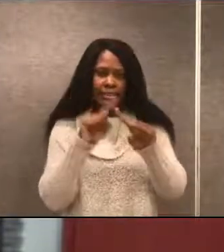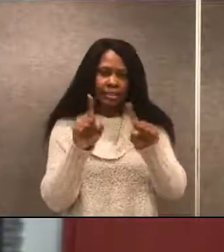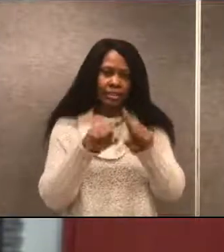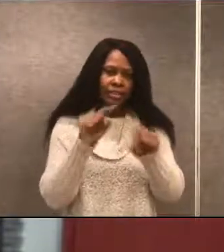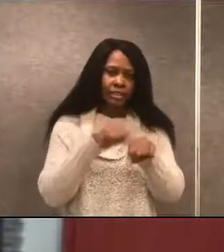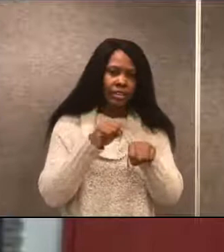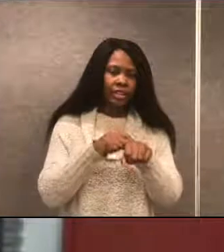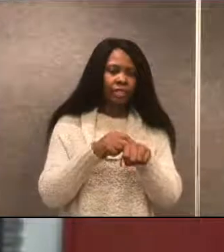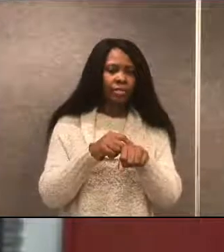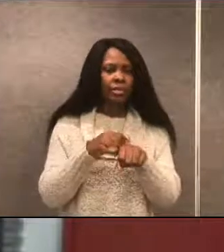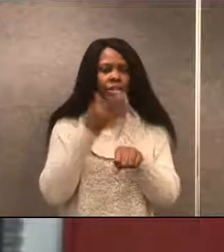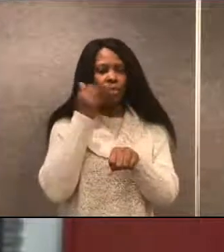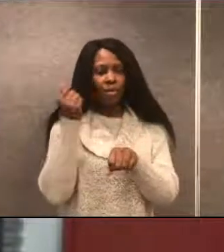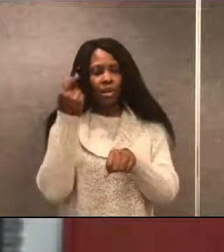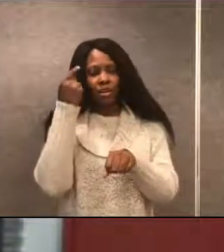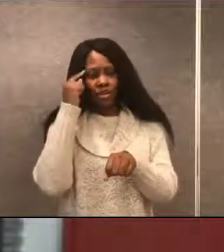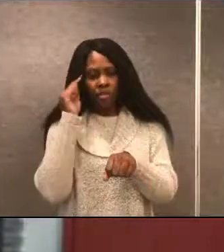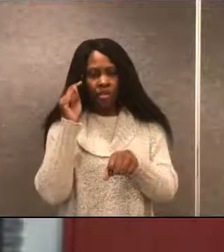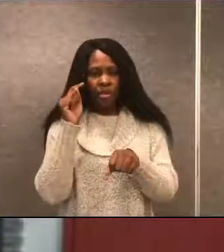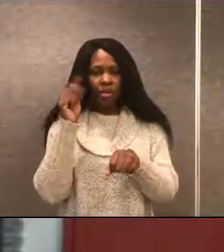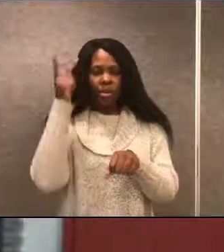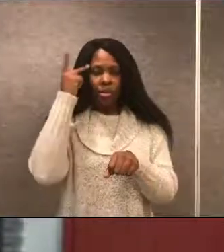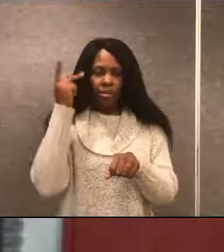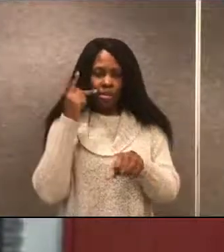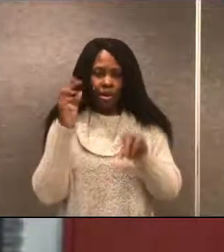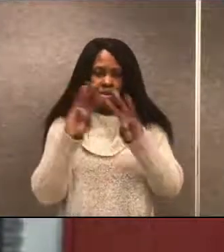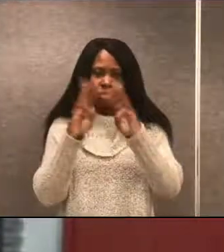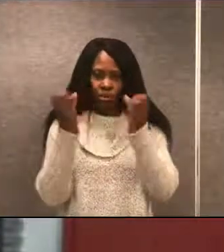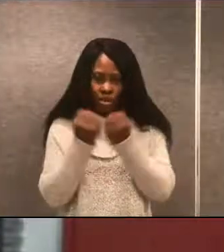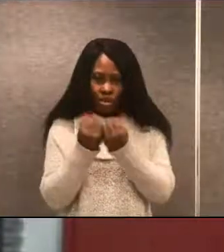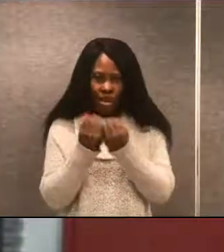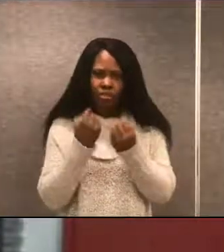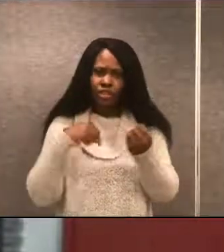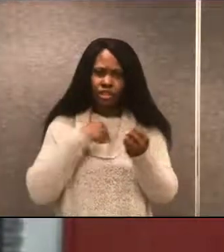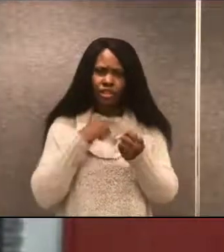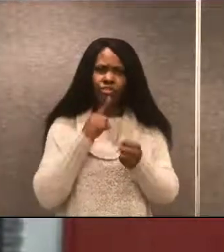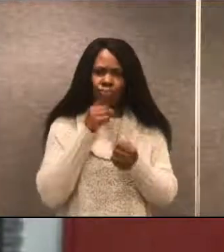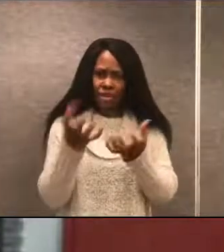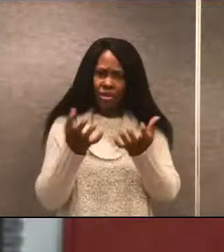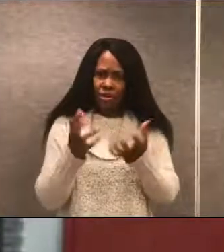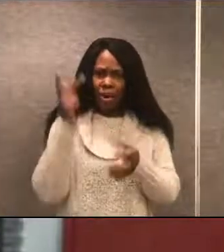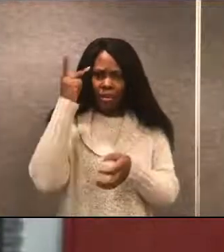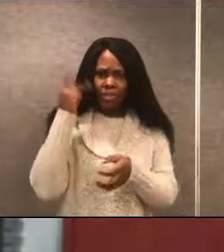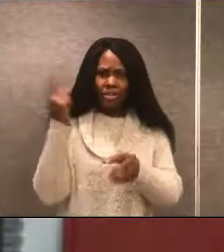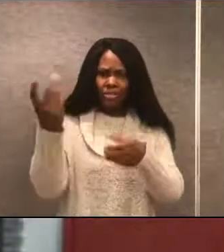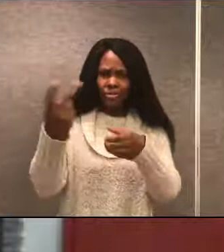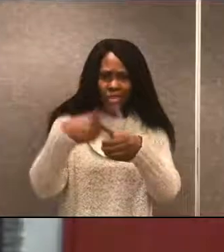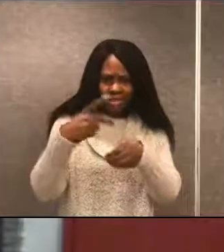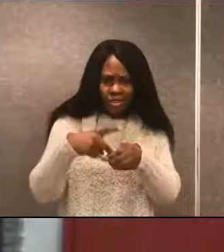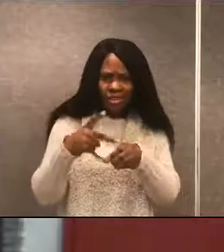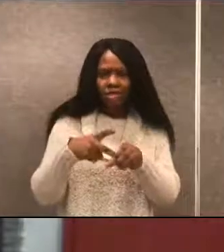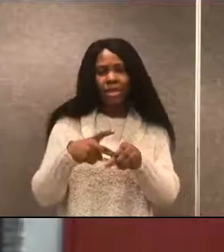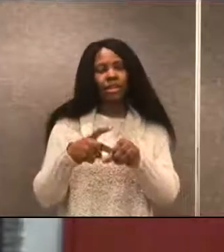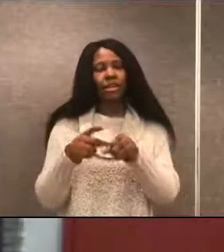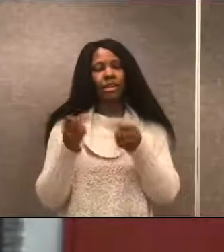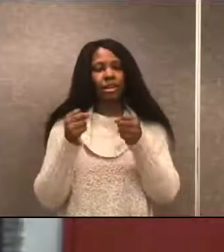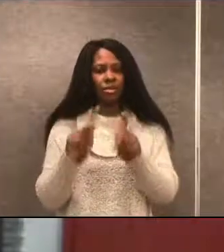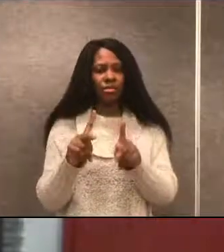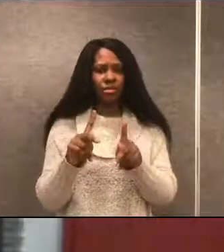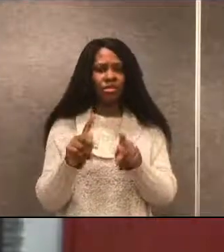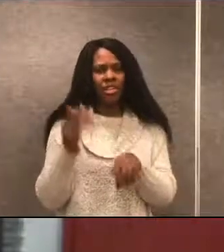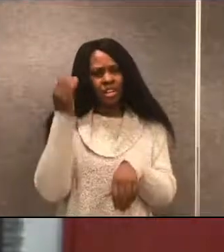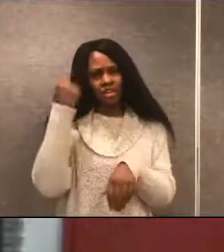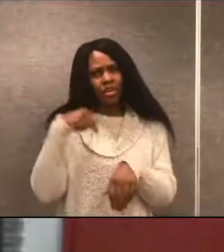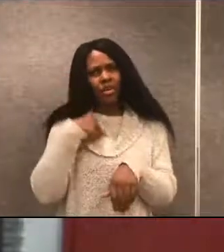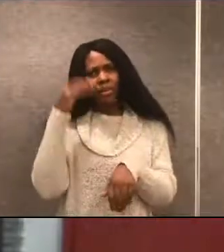begin to shift those times when we can have parents really participate in these opportunities, because it is difficult when they're working and they're